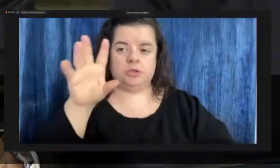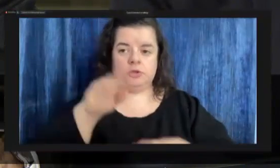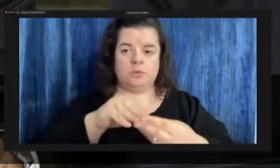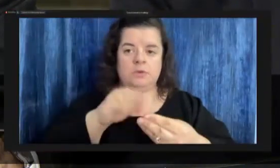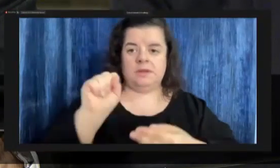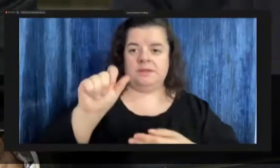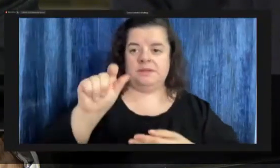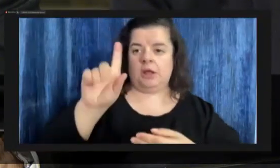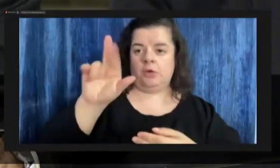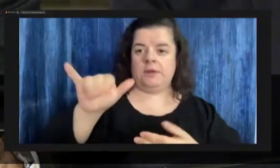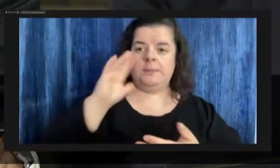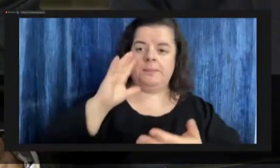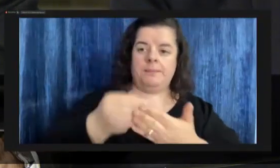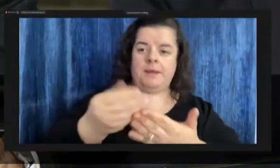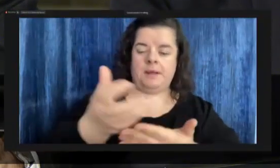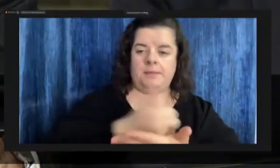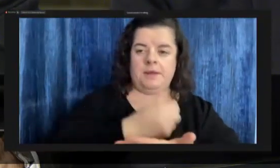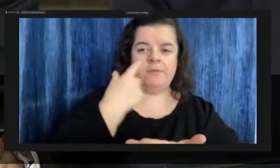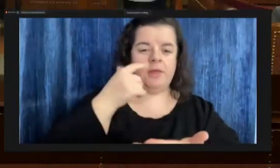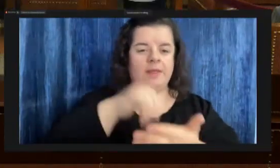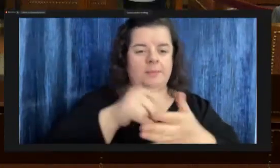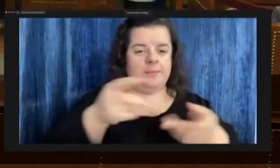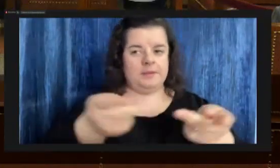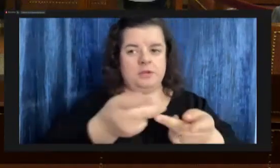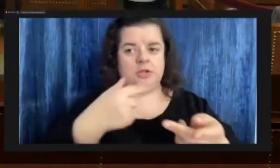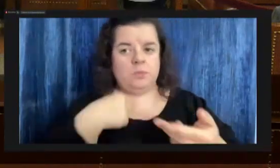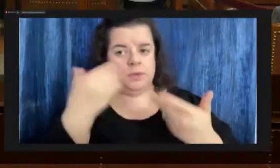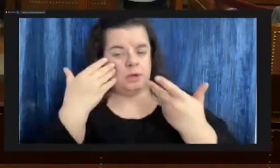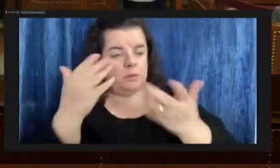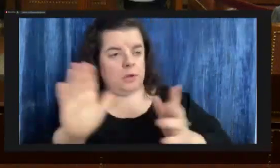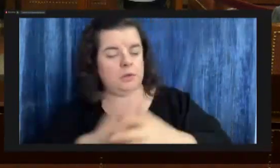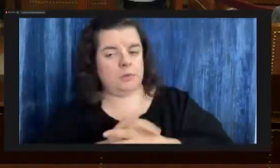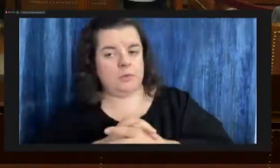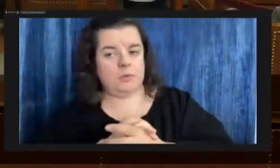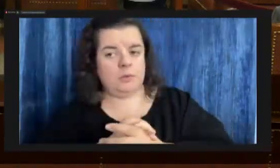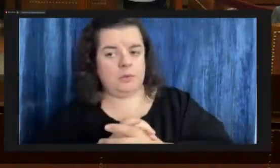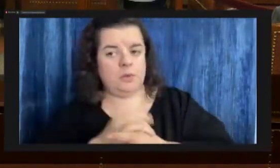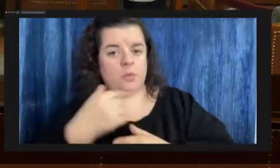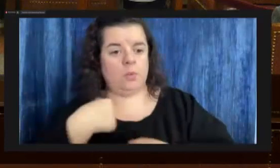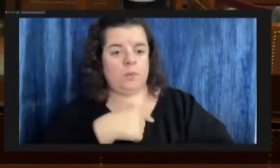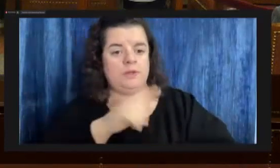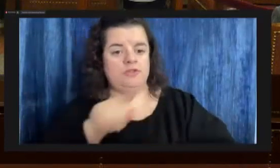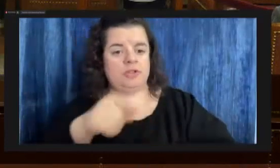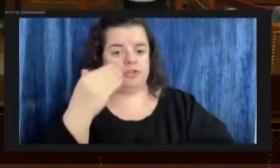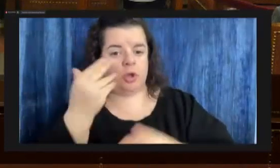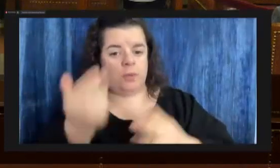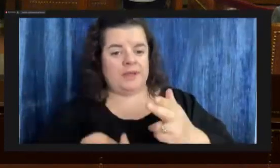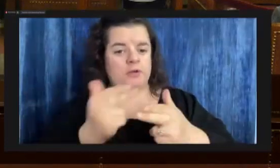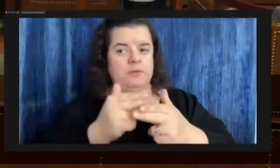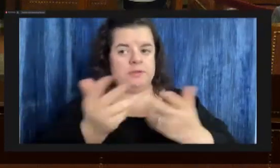that position, please? Because we don't know that. We just know what it would increase by.